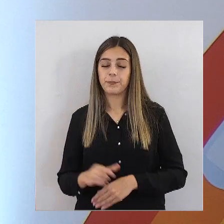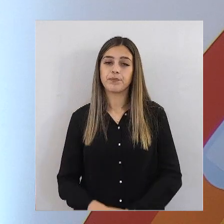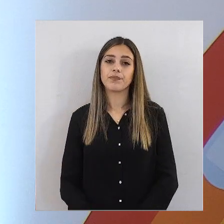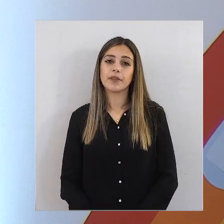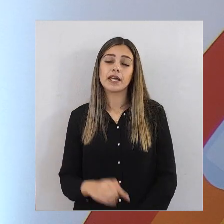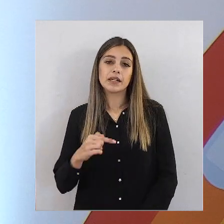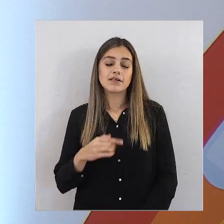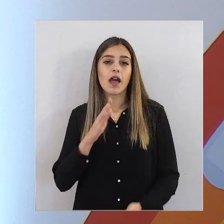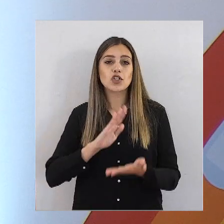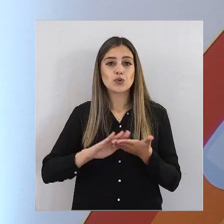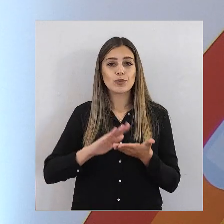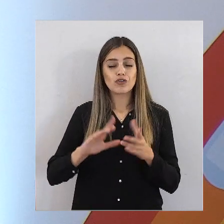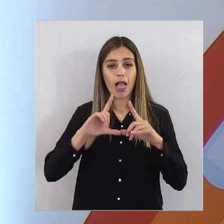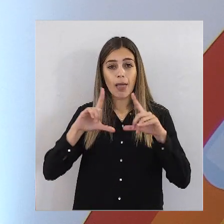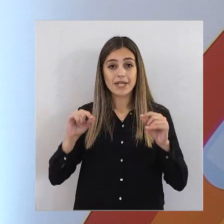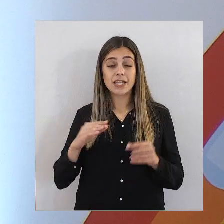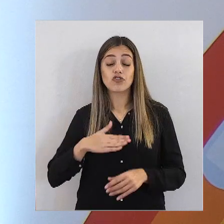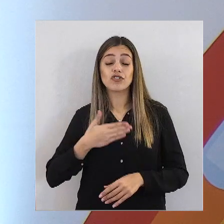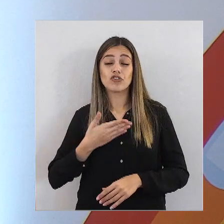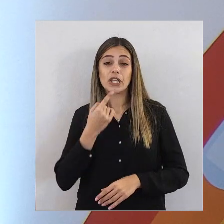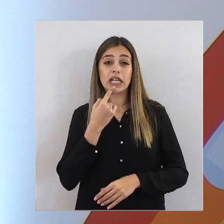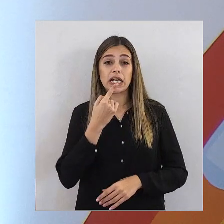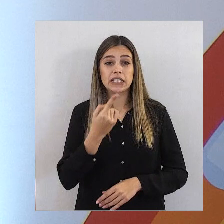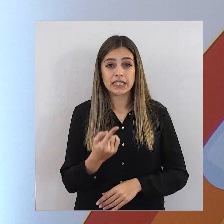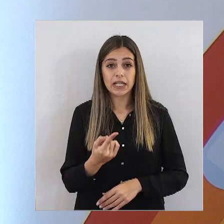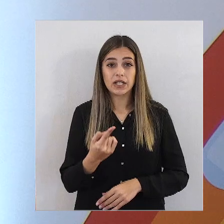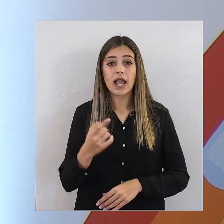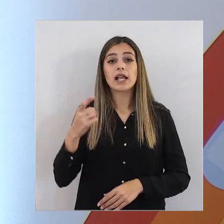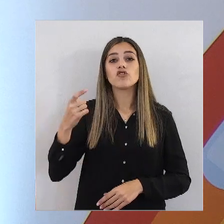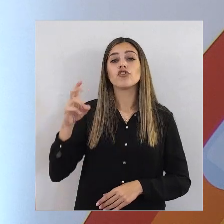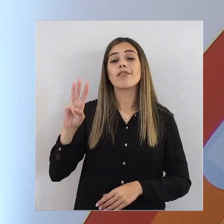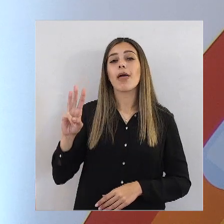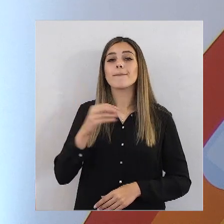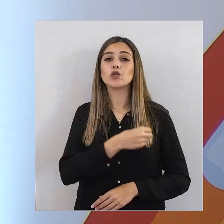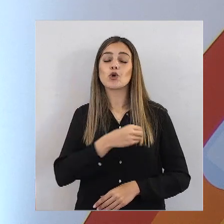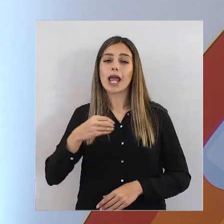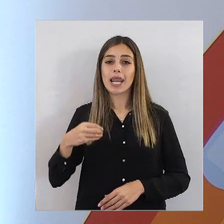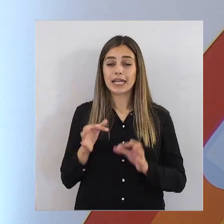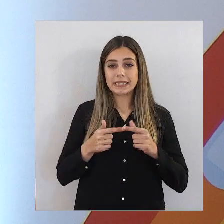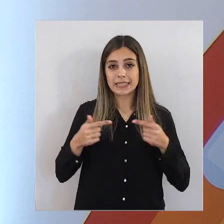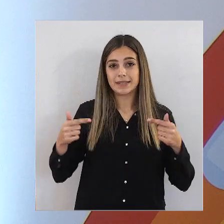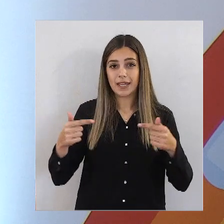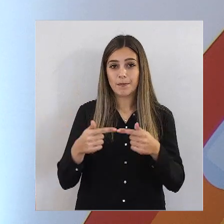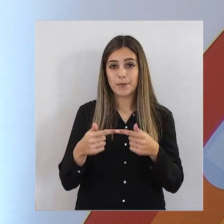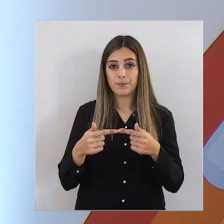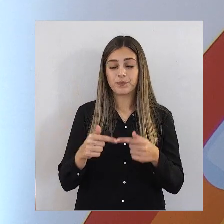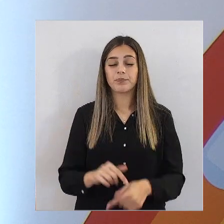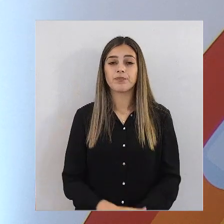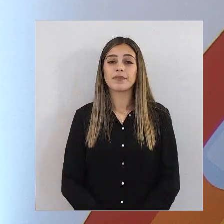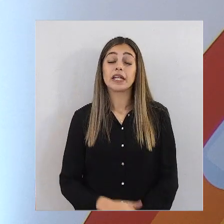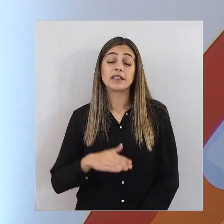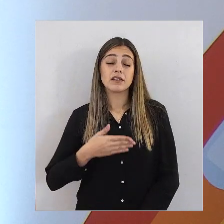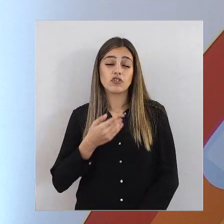my intervention, I wish to thank the whole team of the Gender Wellbeing team, which some of them are here today as well.